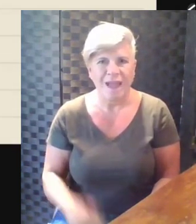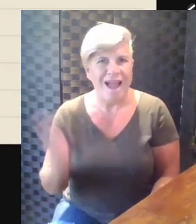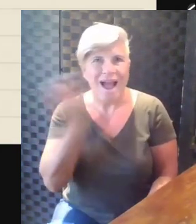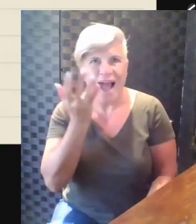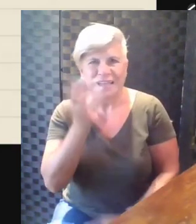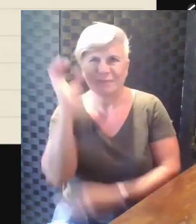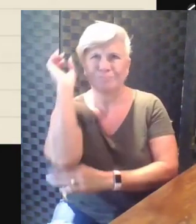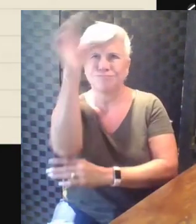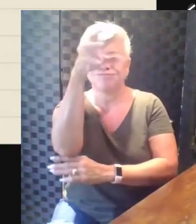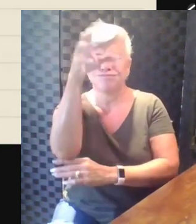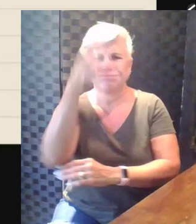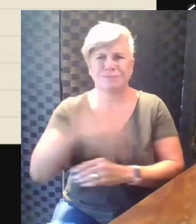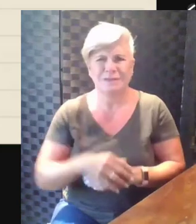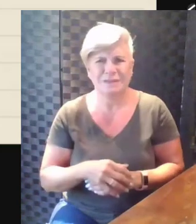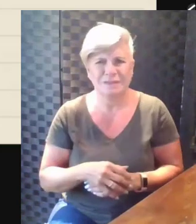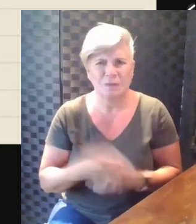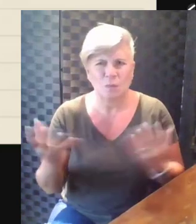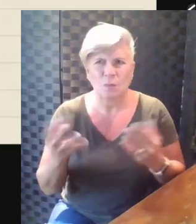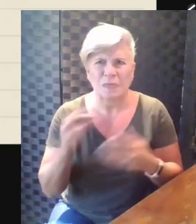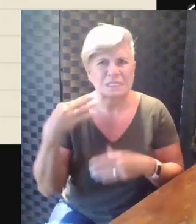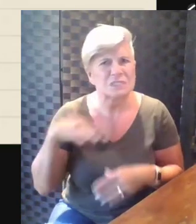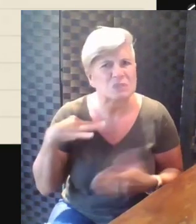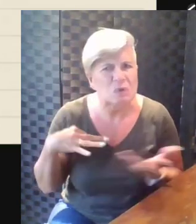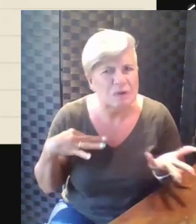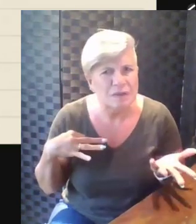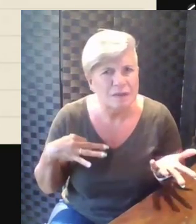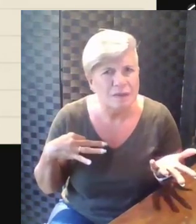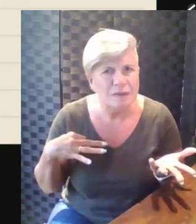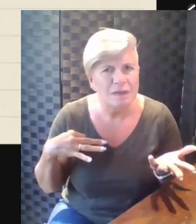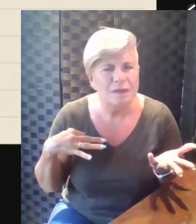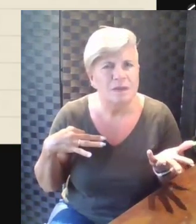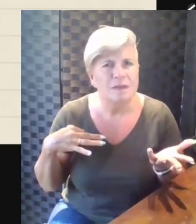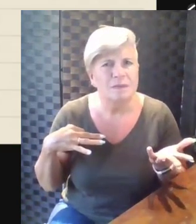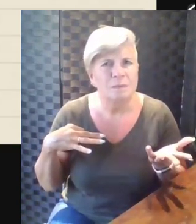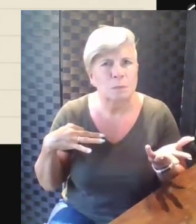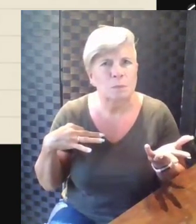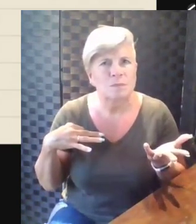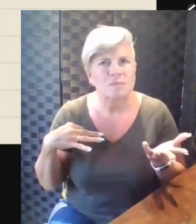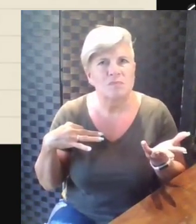Awesome slam dunk! What's the score?